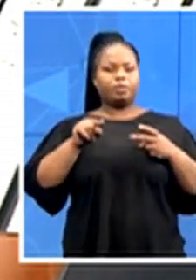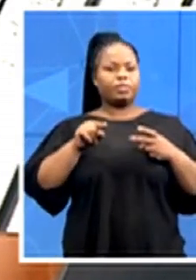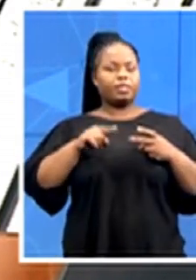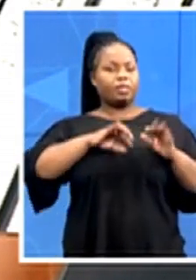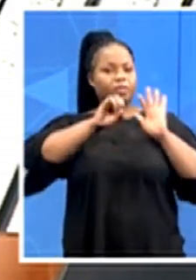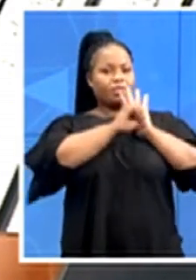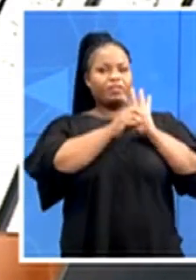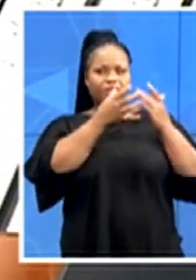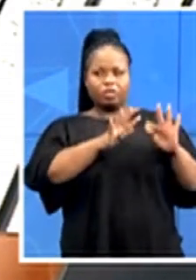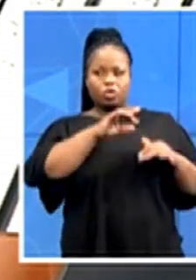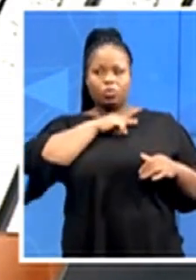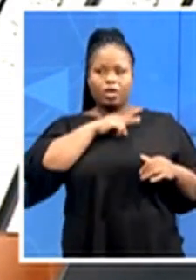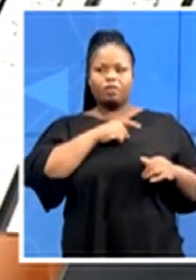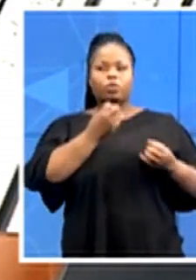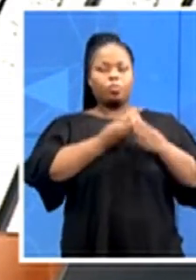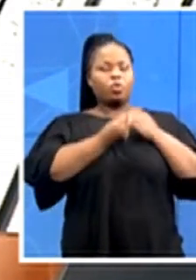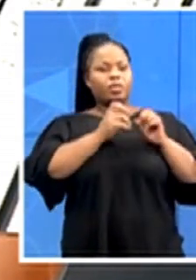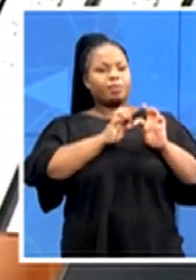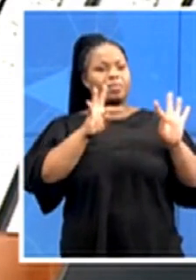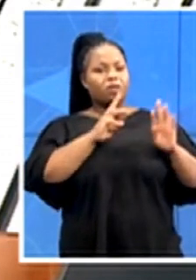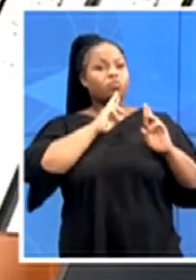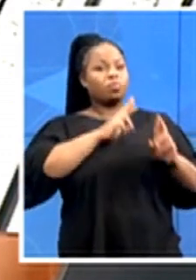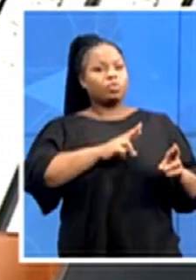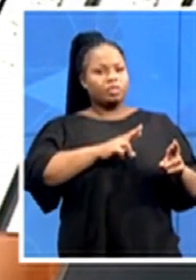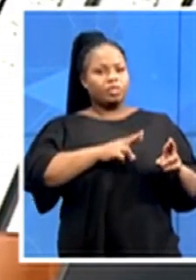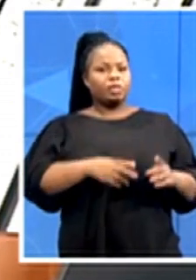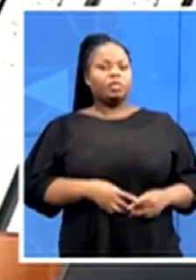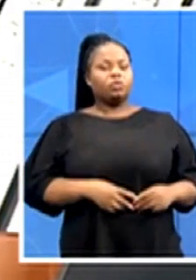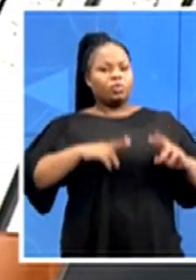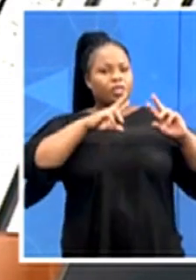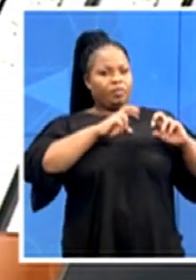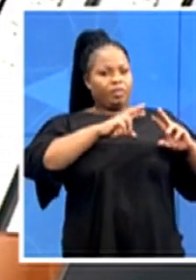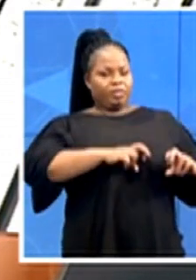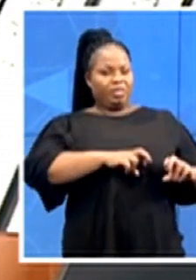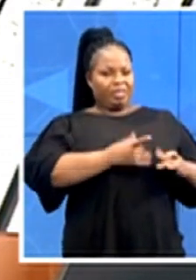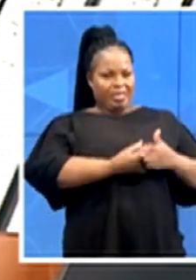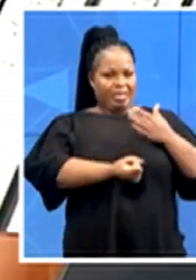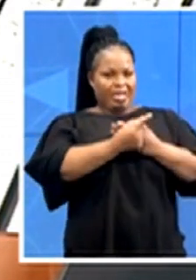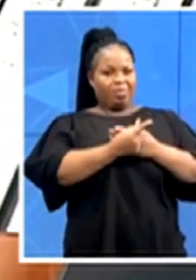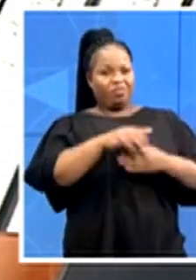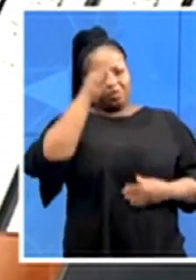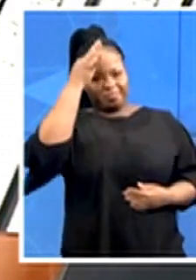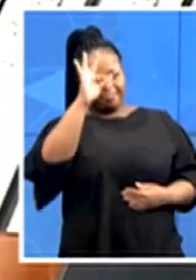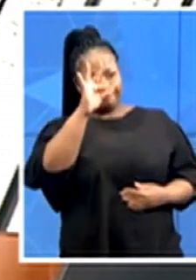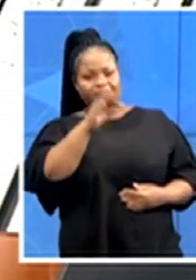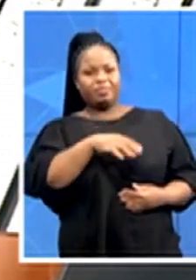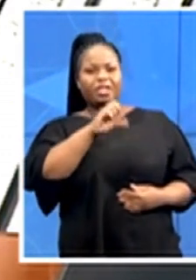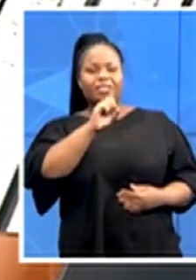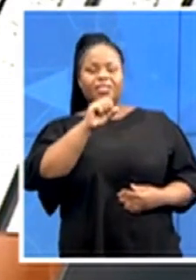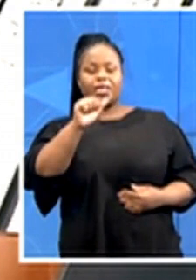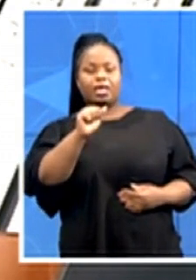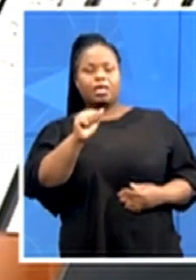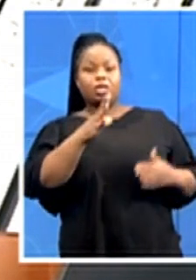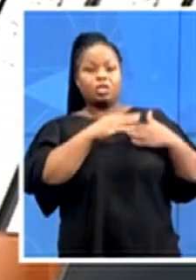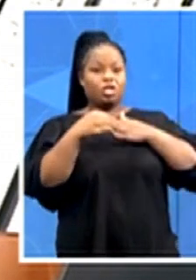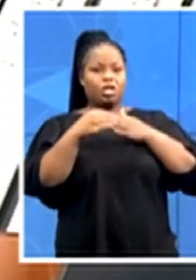report and the investigations conducted by state security agency leadership are being identified and